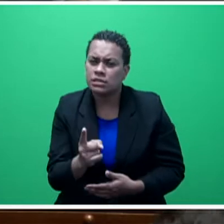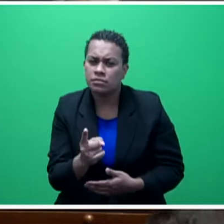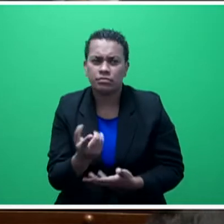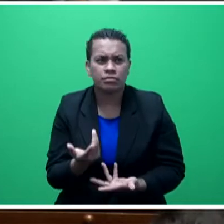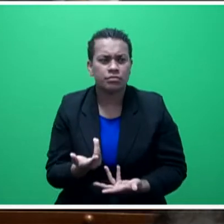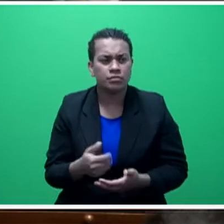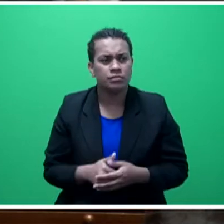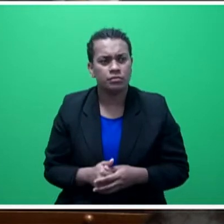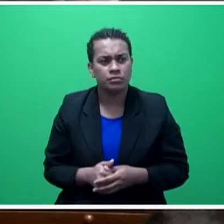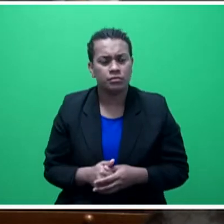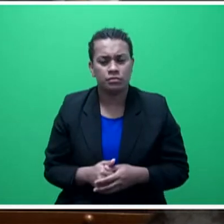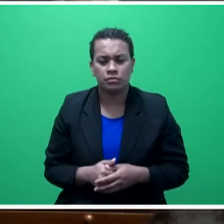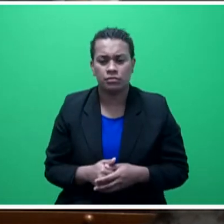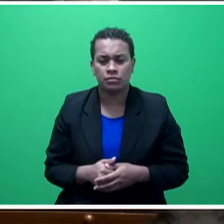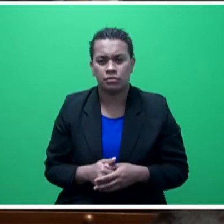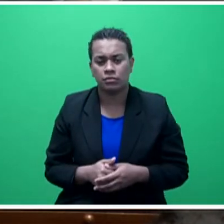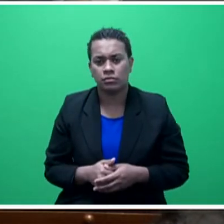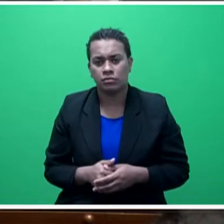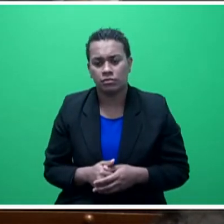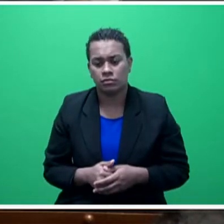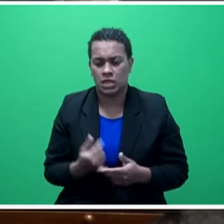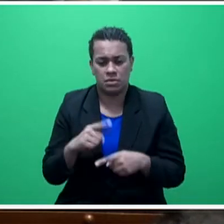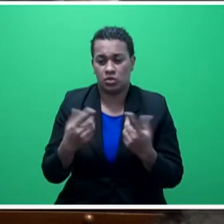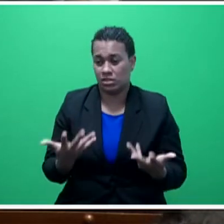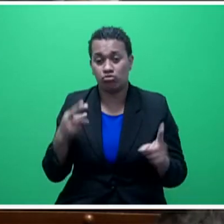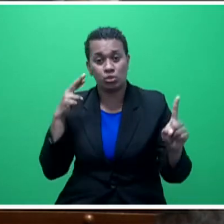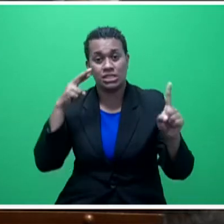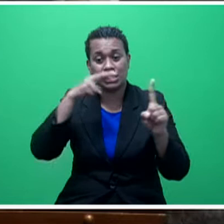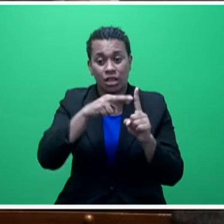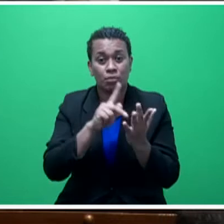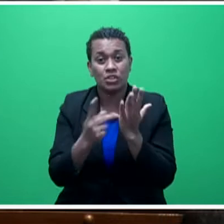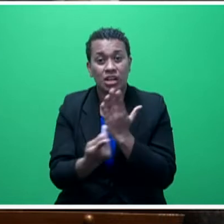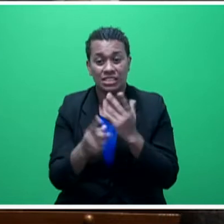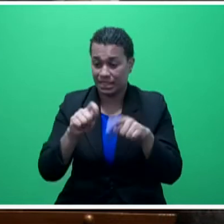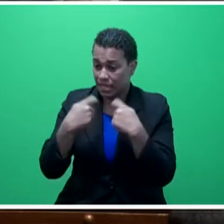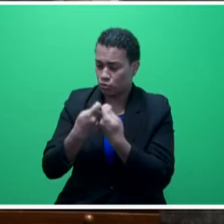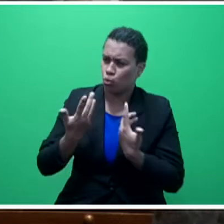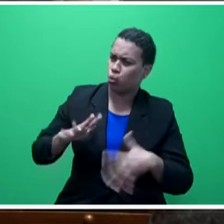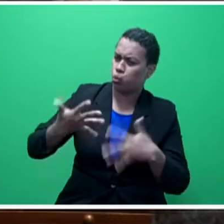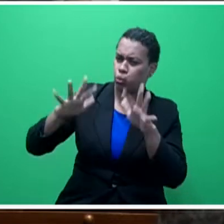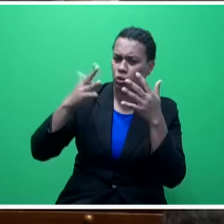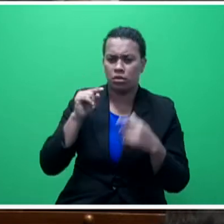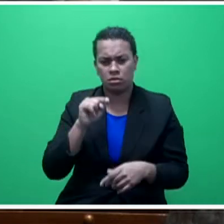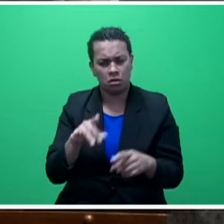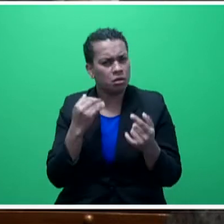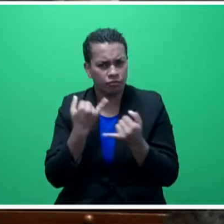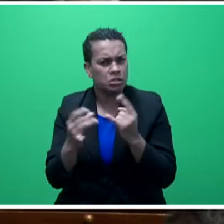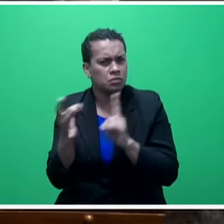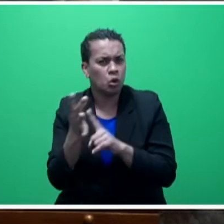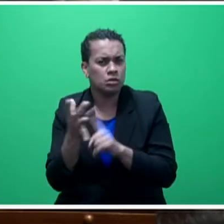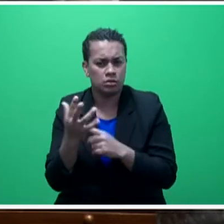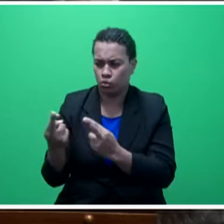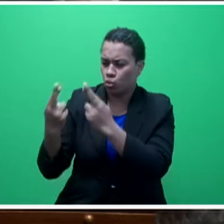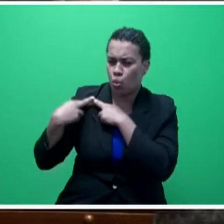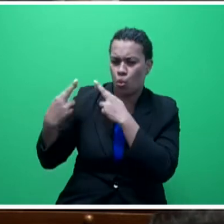commend our REACH project team because they play a very important role in taking